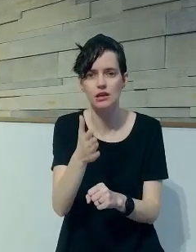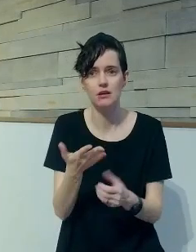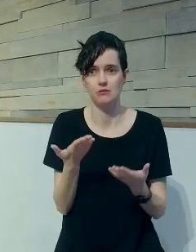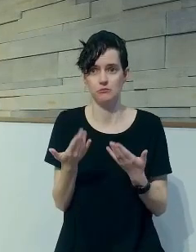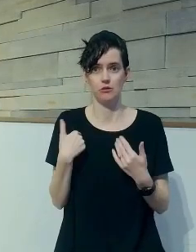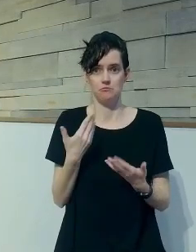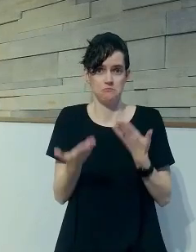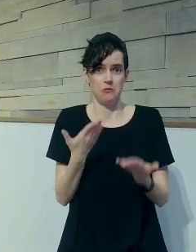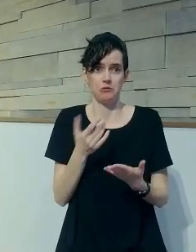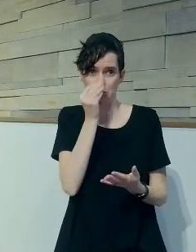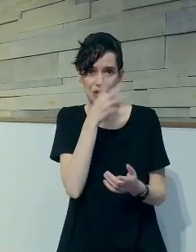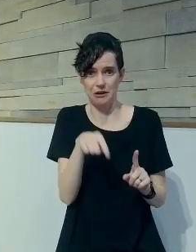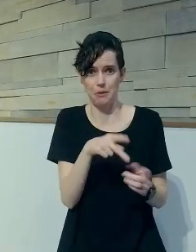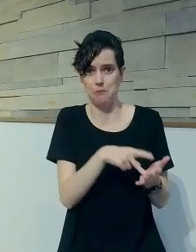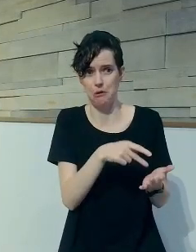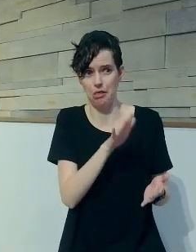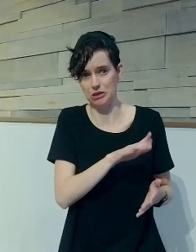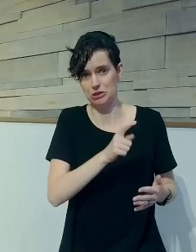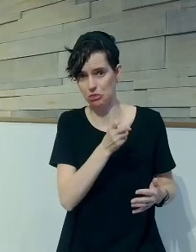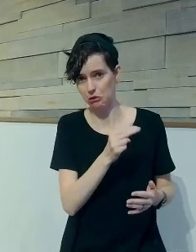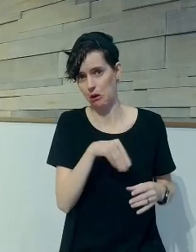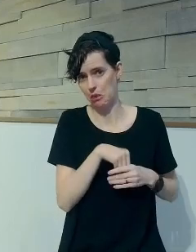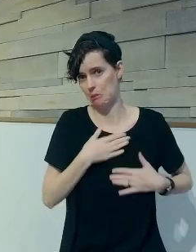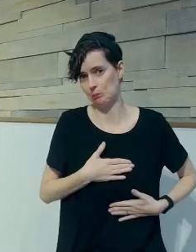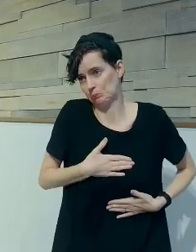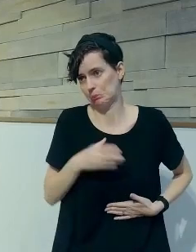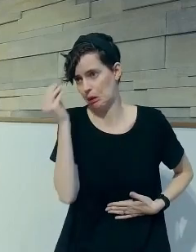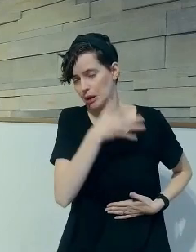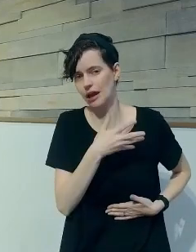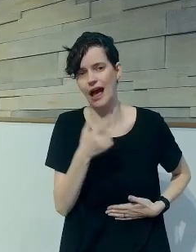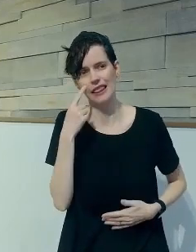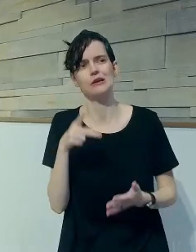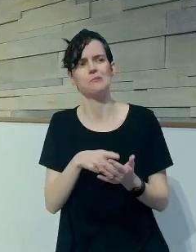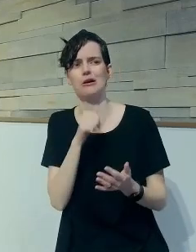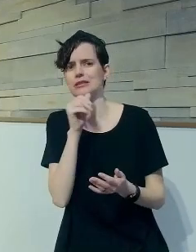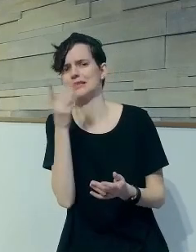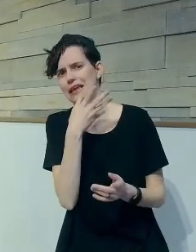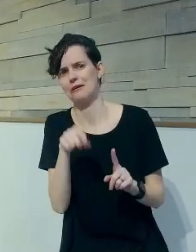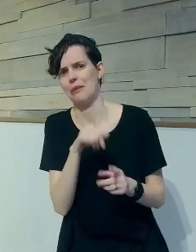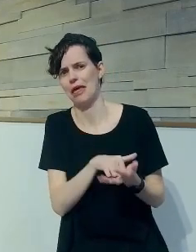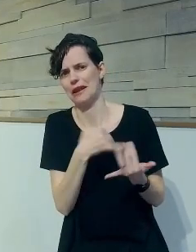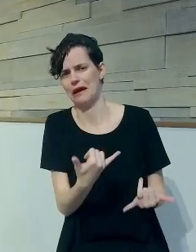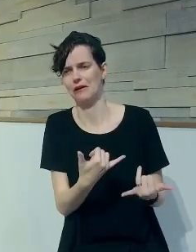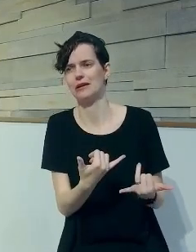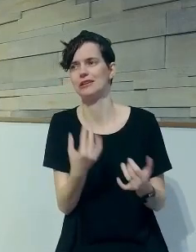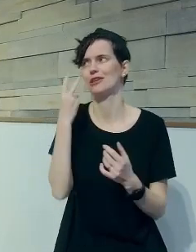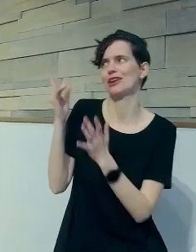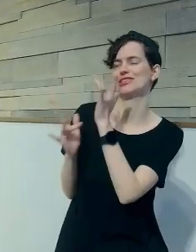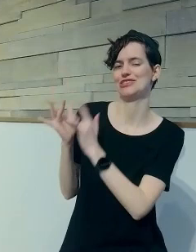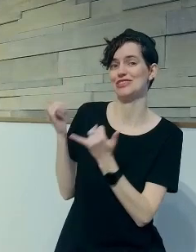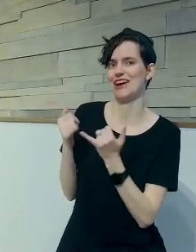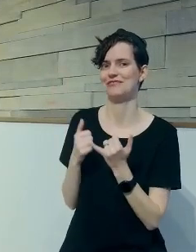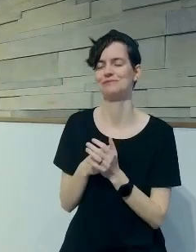150 years, we won't care what Paul's thorn in the flesh was. All right. I imagine he doesn't even care right now what it was. He's looking at the face of Jesus